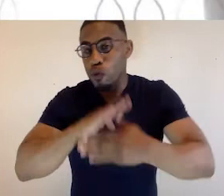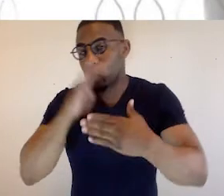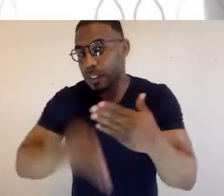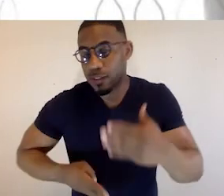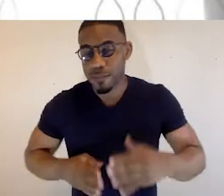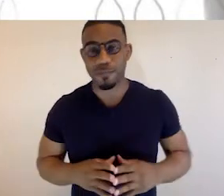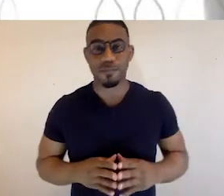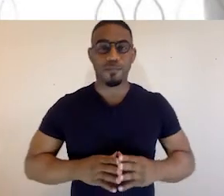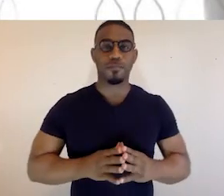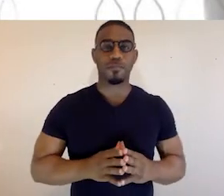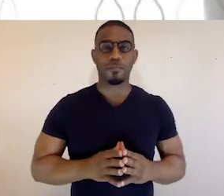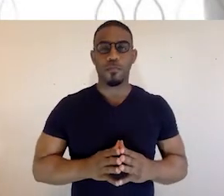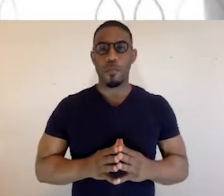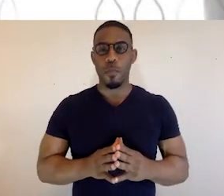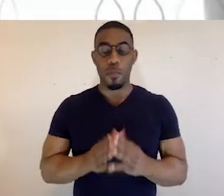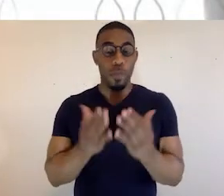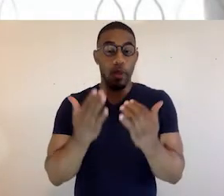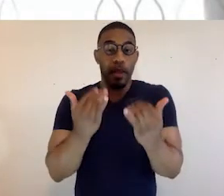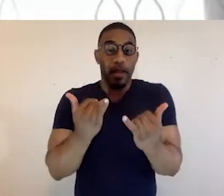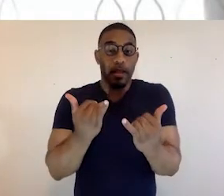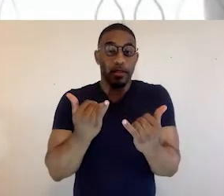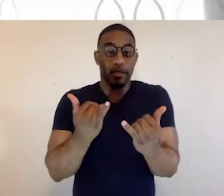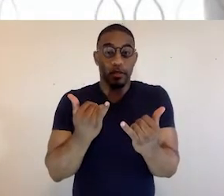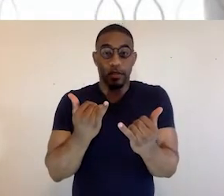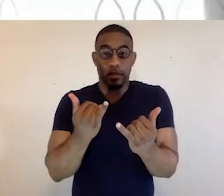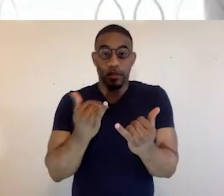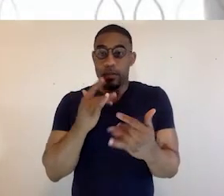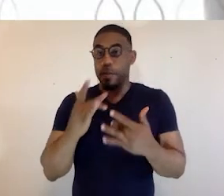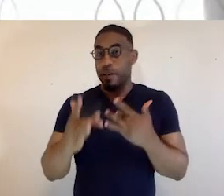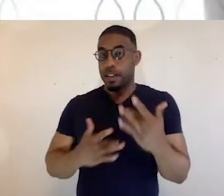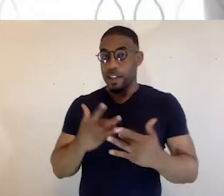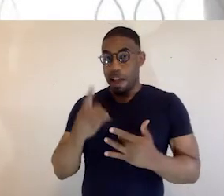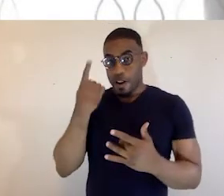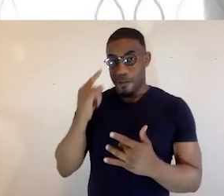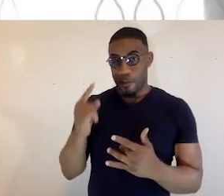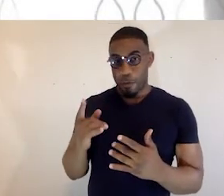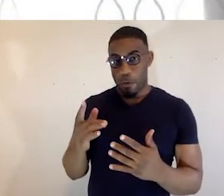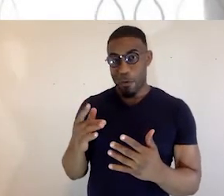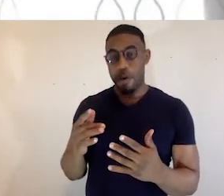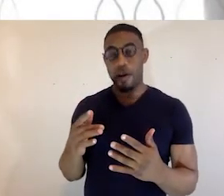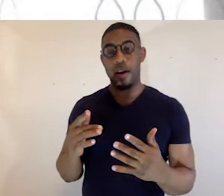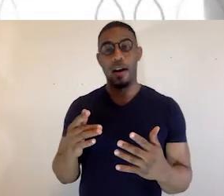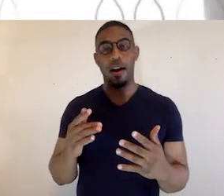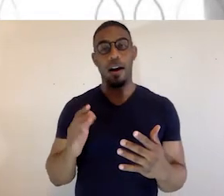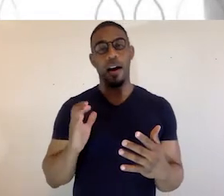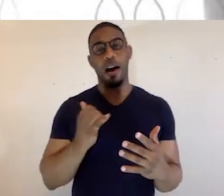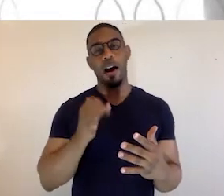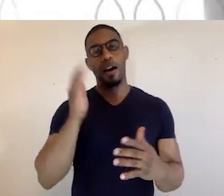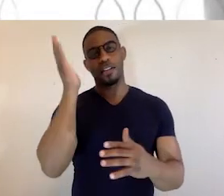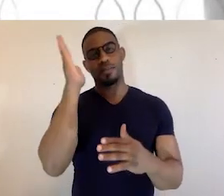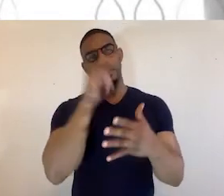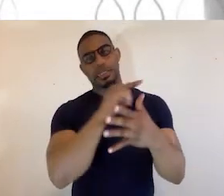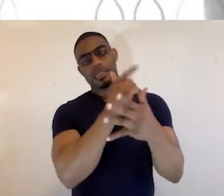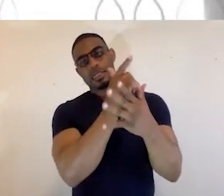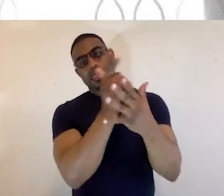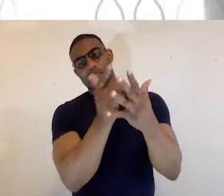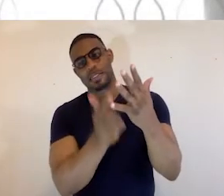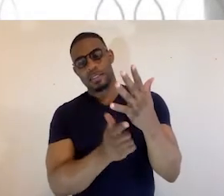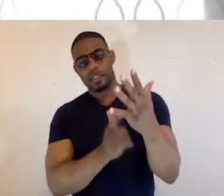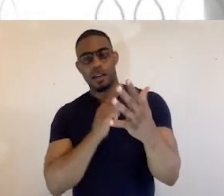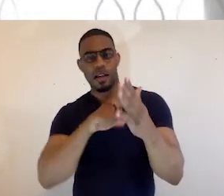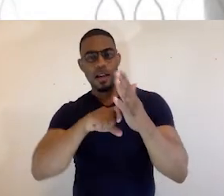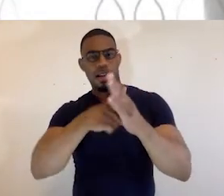weekend. Today, we're excited for our speaker lineups and